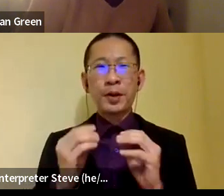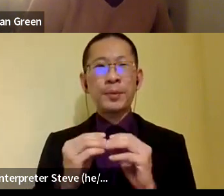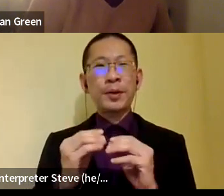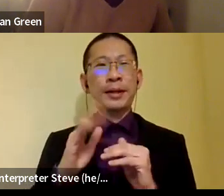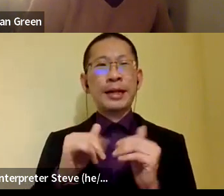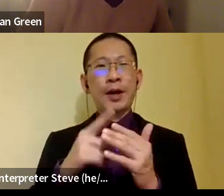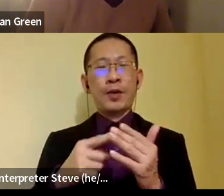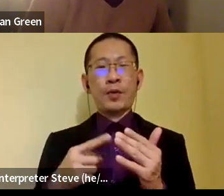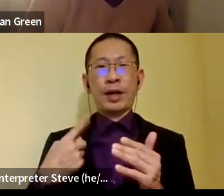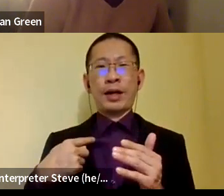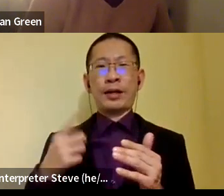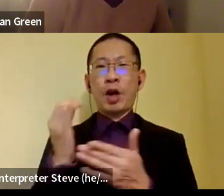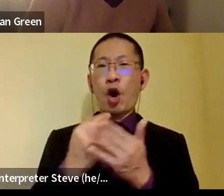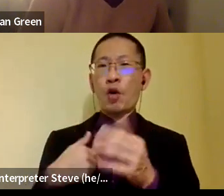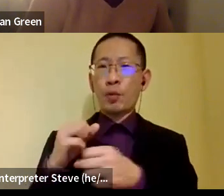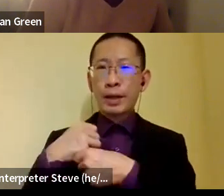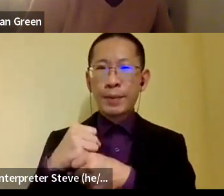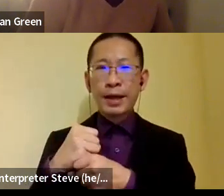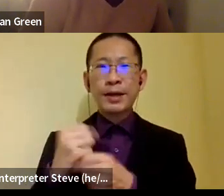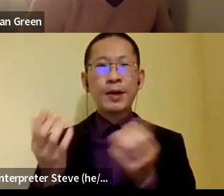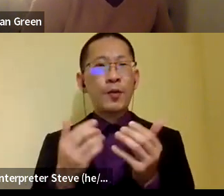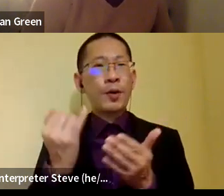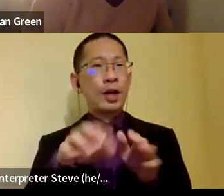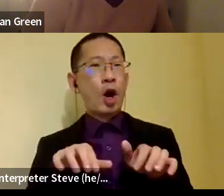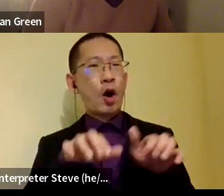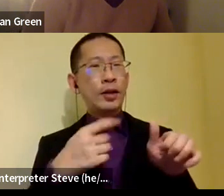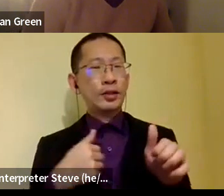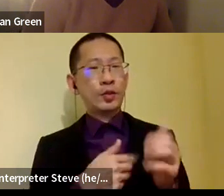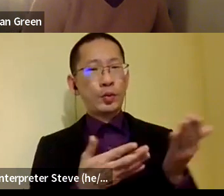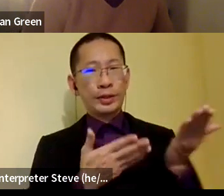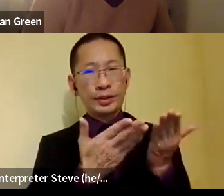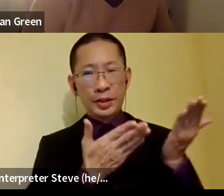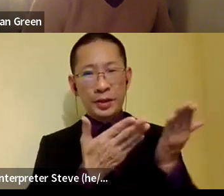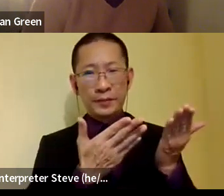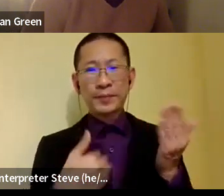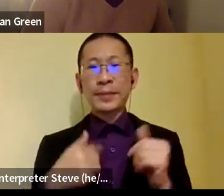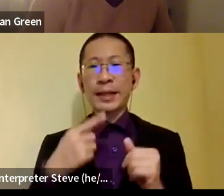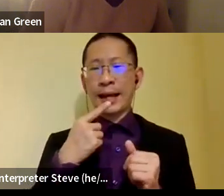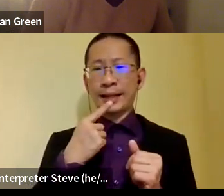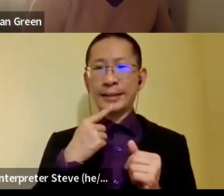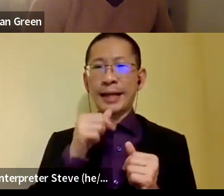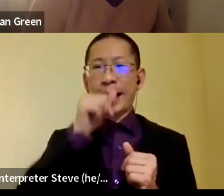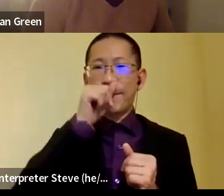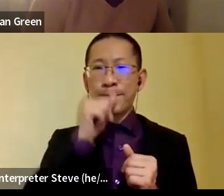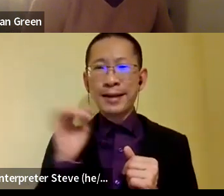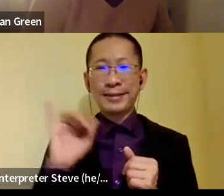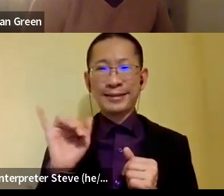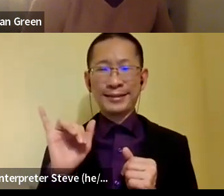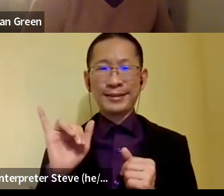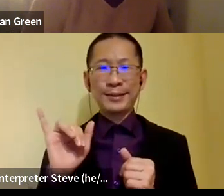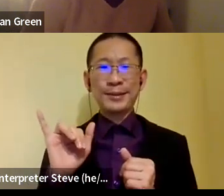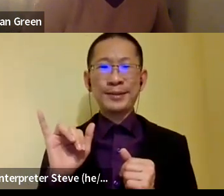terms of what art we make or what audiences we serve. Because I was thinking, I was going to say patience too, David, and I was thinking a lot